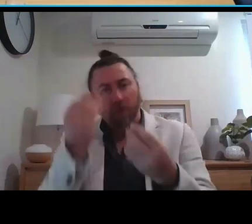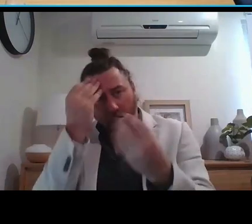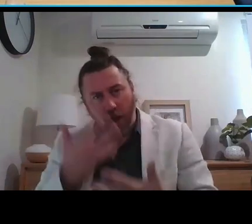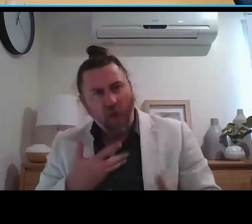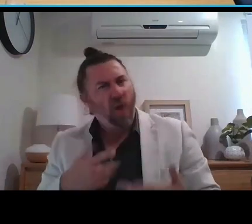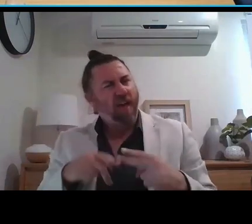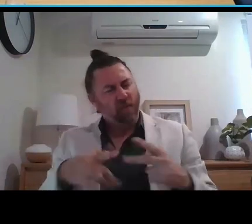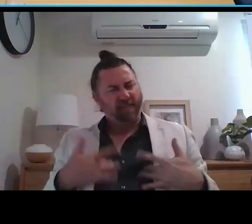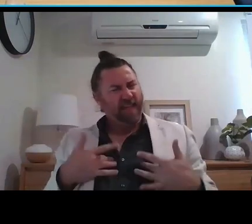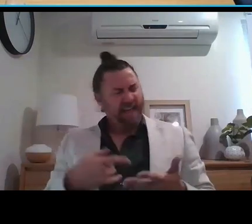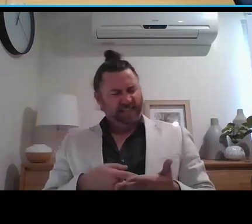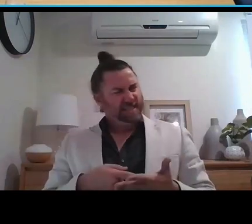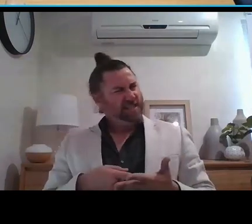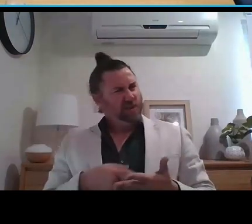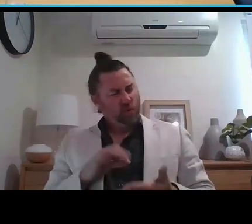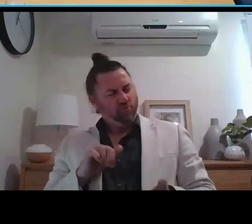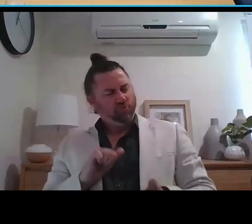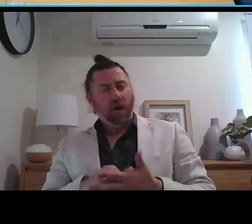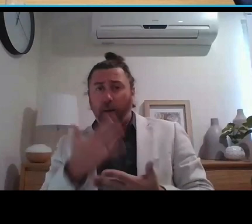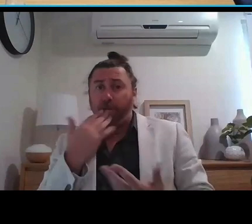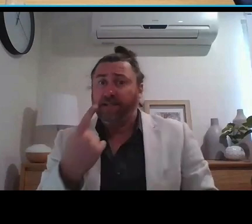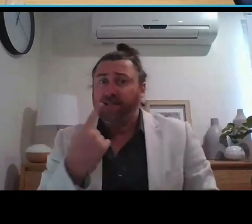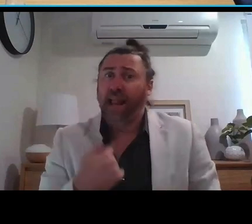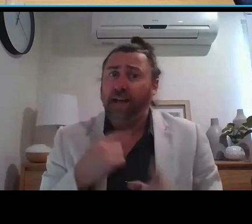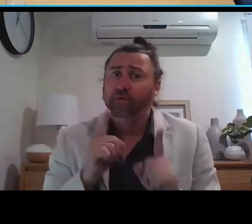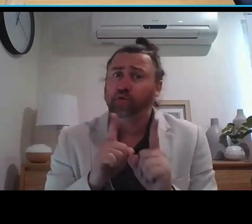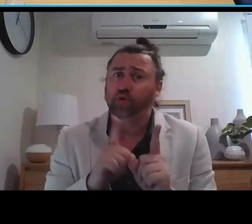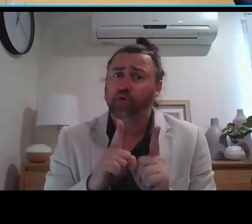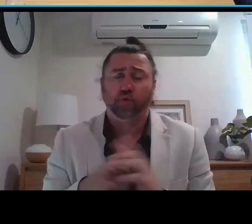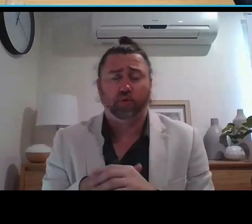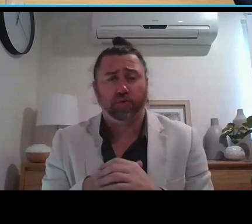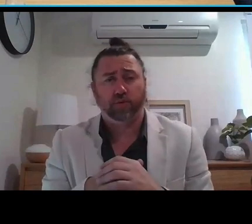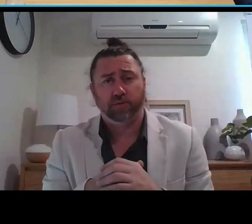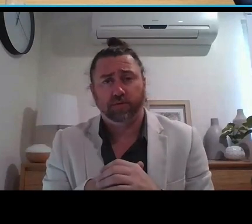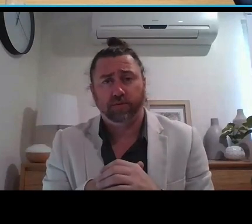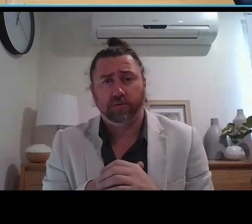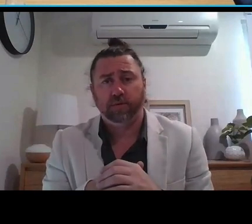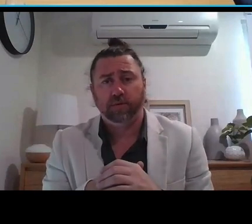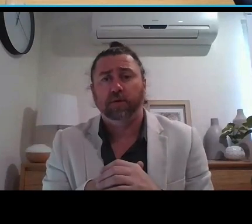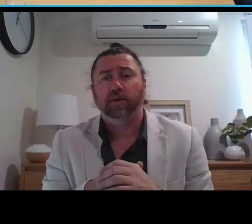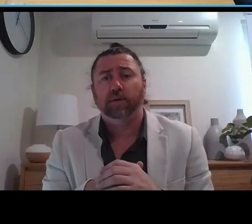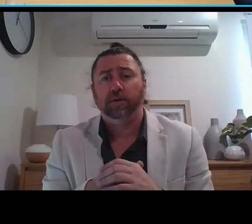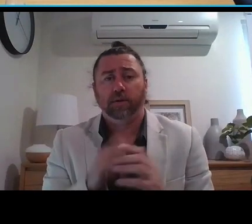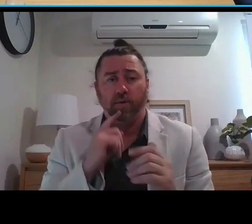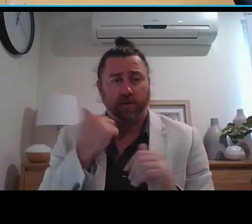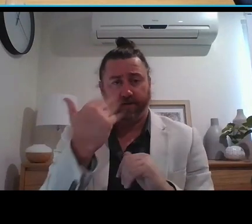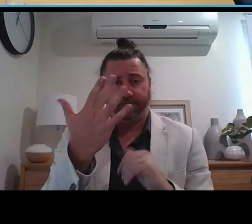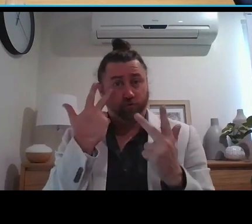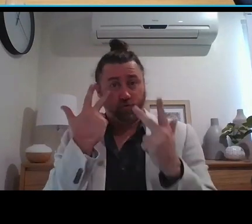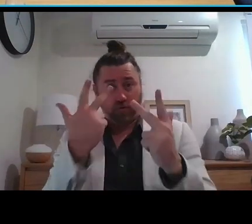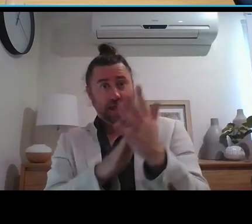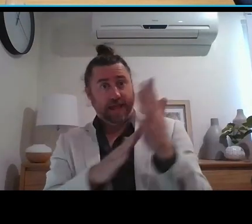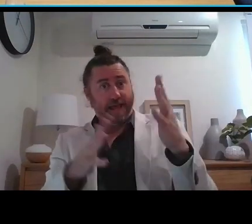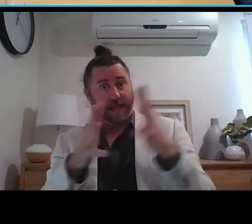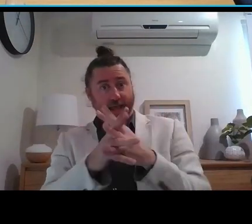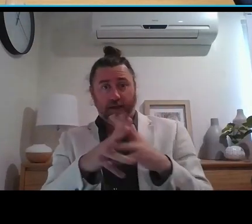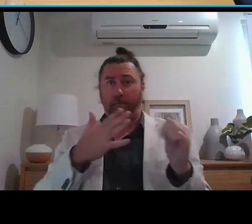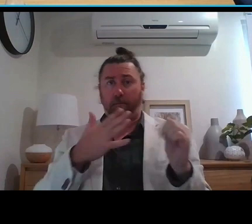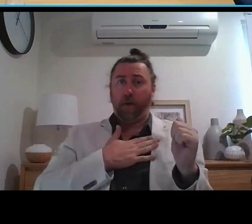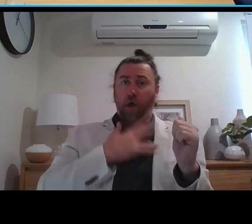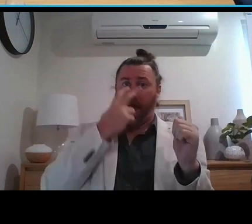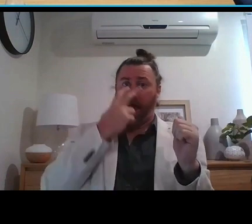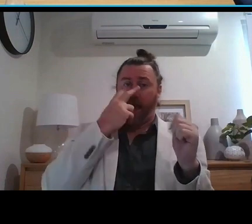may be different. So we might now go into a demonstration of the My Aged Care